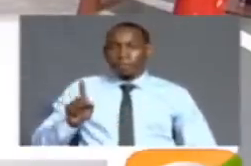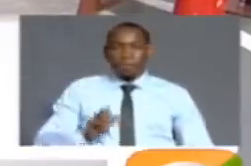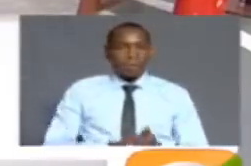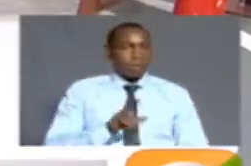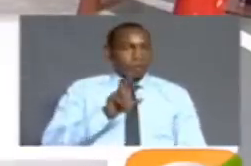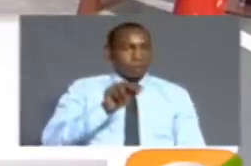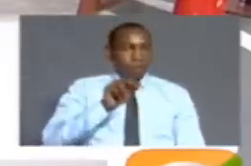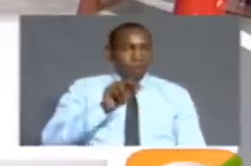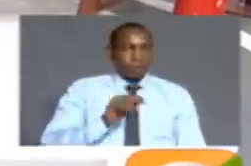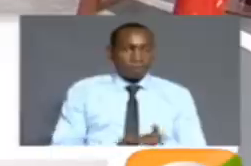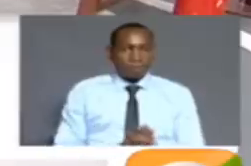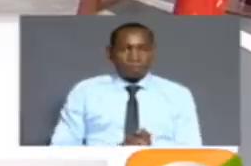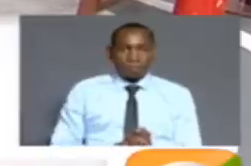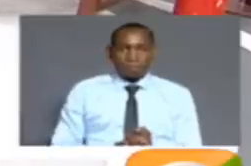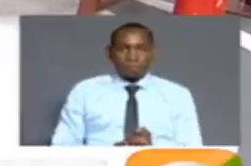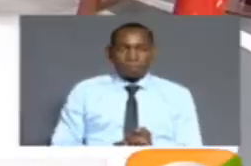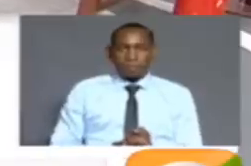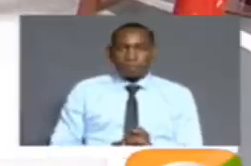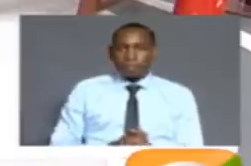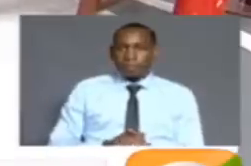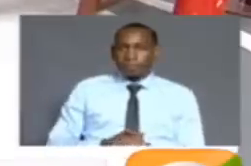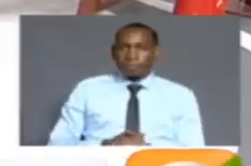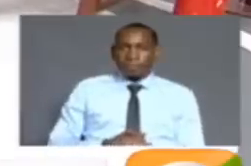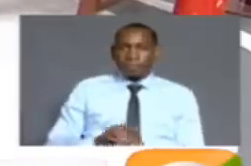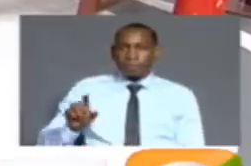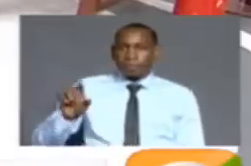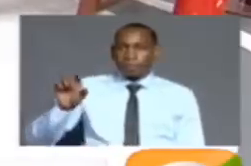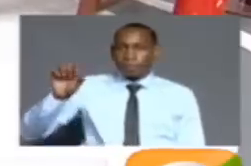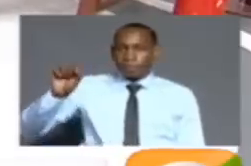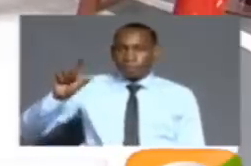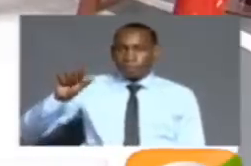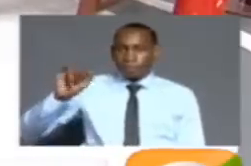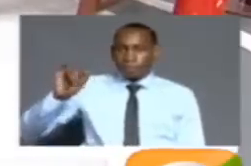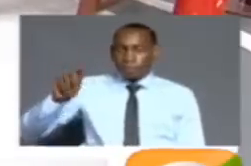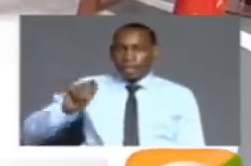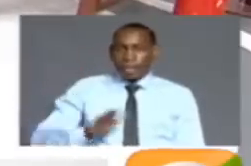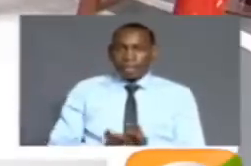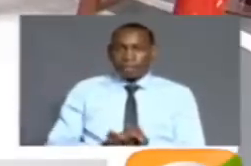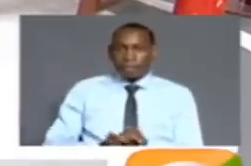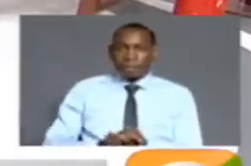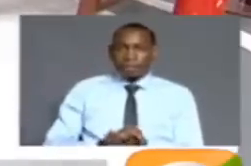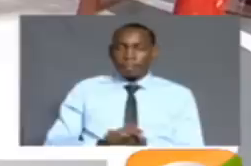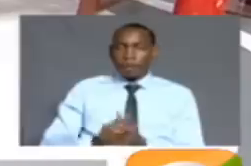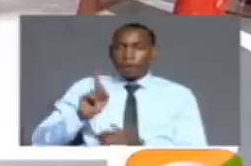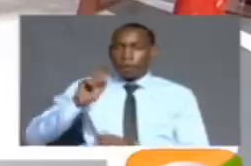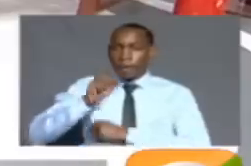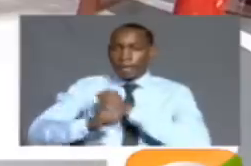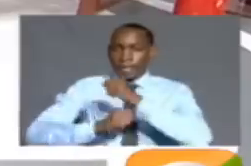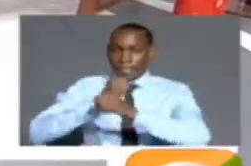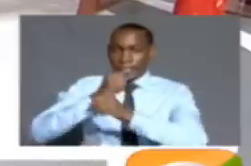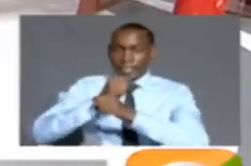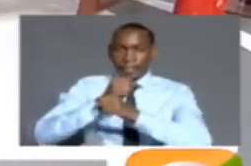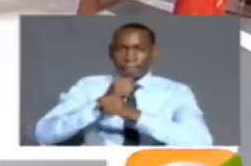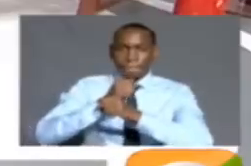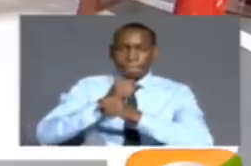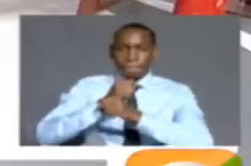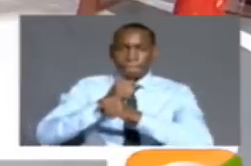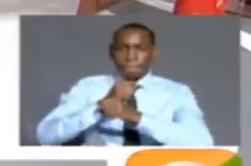about Solai. She's done a fantastic job. Oh, Solai. You didn't. A year tomorrow. It's tomorrow. Yeah. Tomorrow is 1 year. May 9th. May 9th,